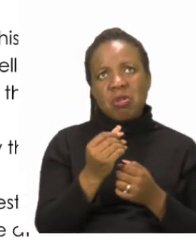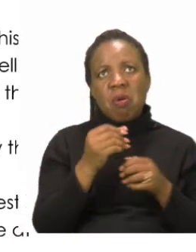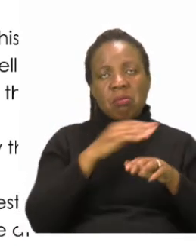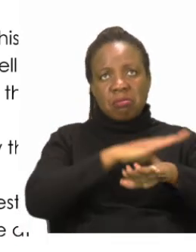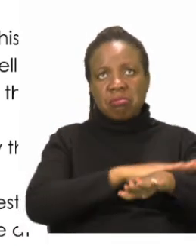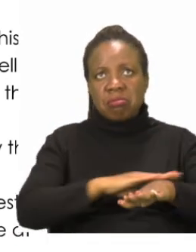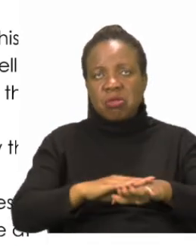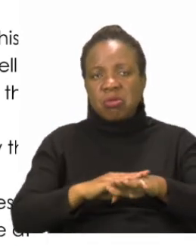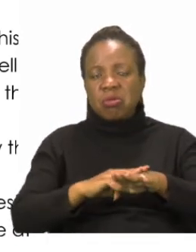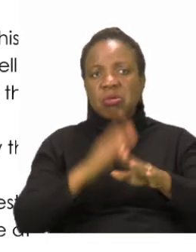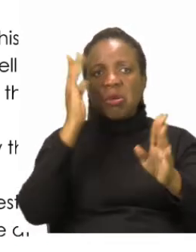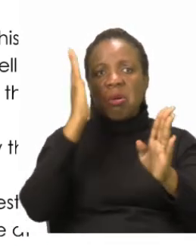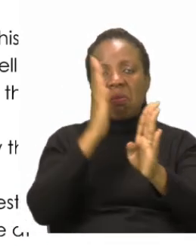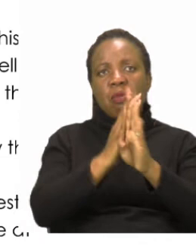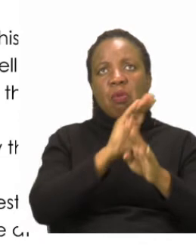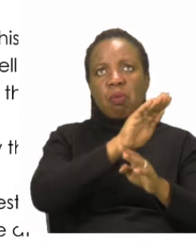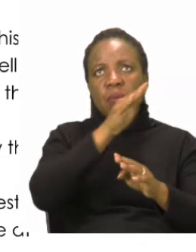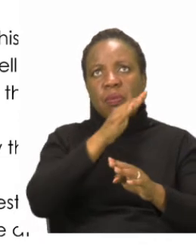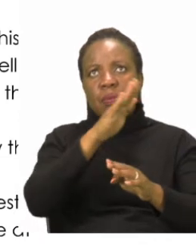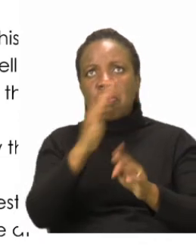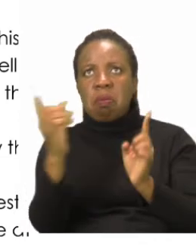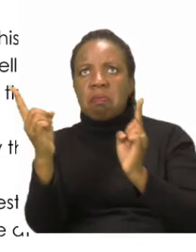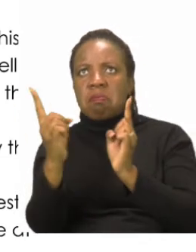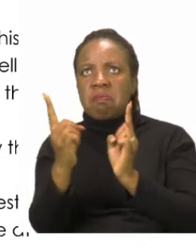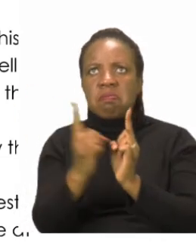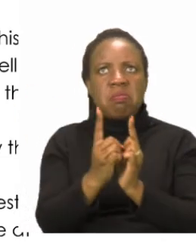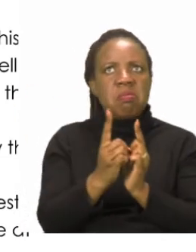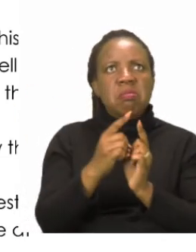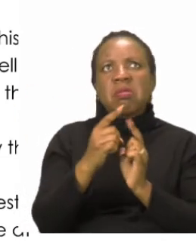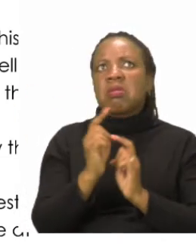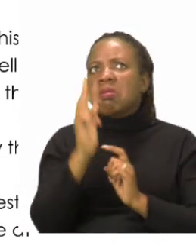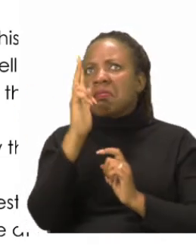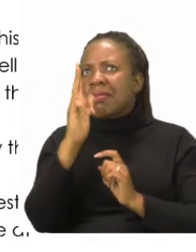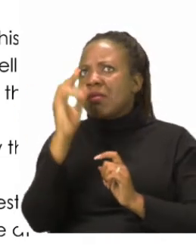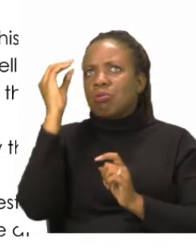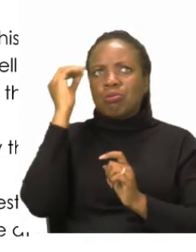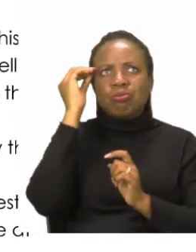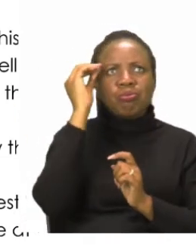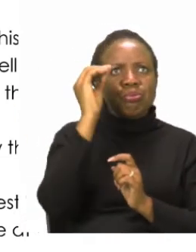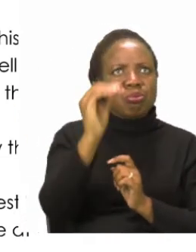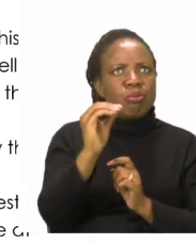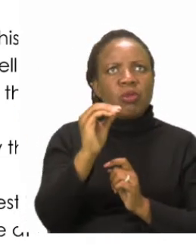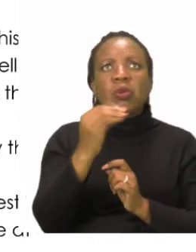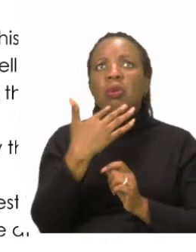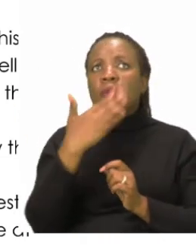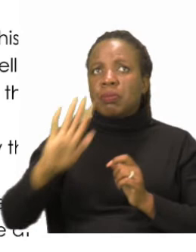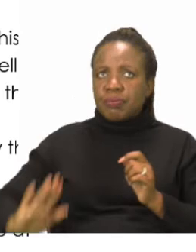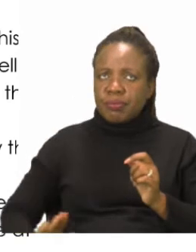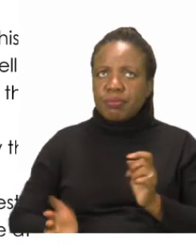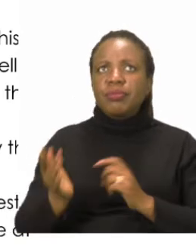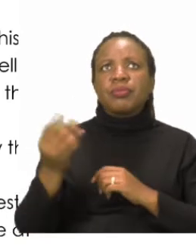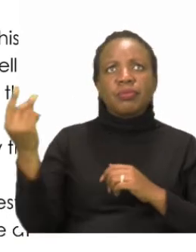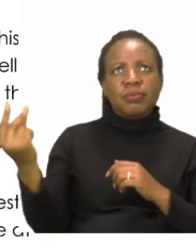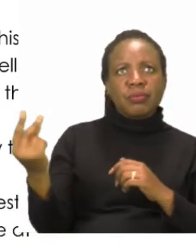beans. Curious Jack sold the cow to the traveler. Jack was pleased with himself.